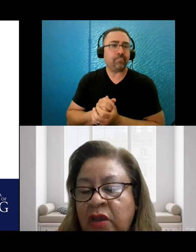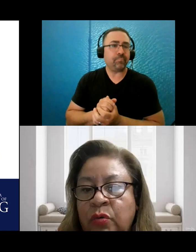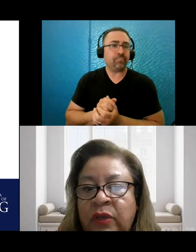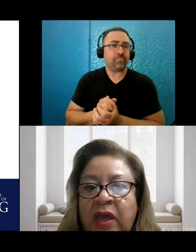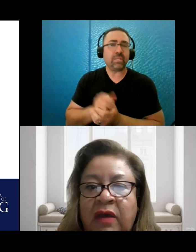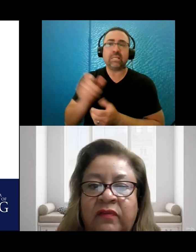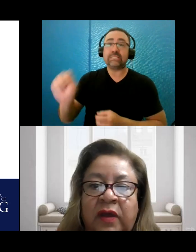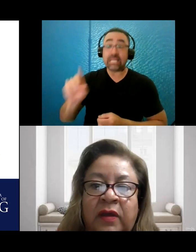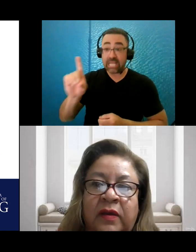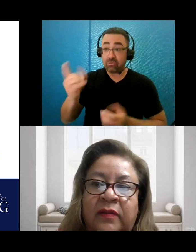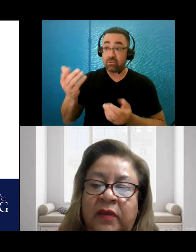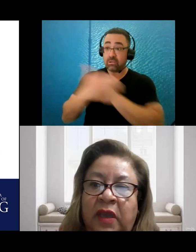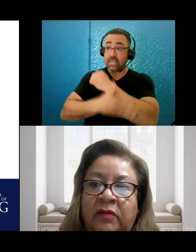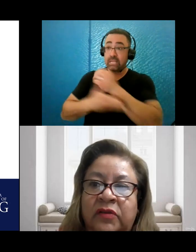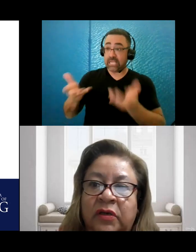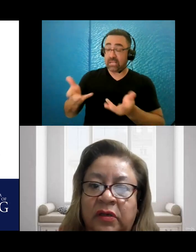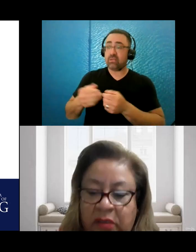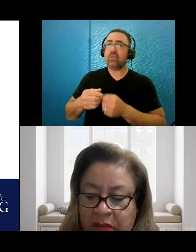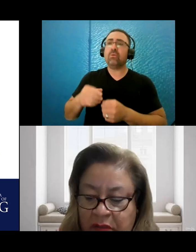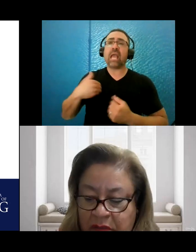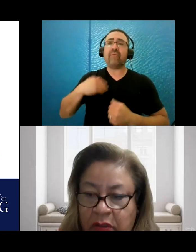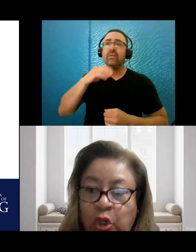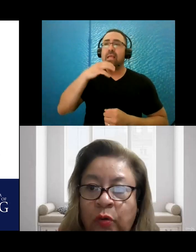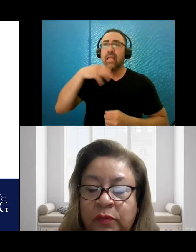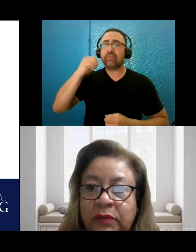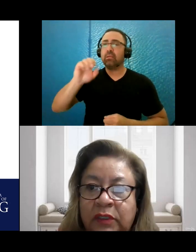In San Diego, we have the elder